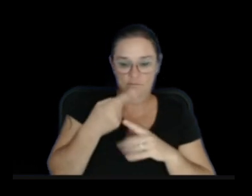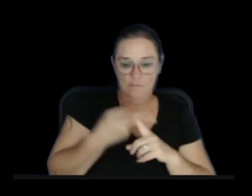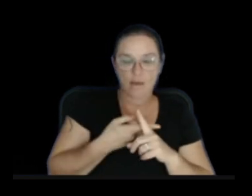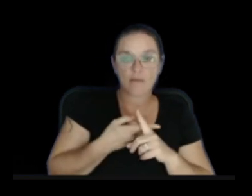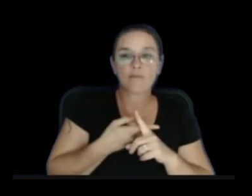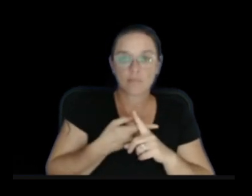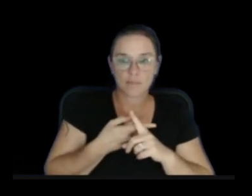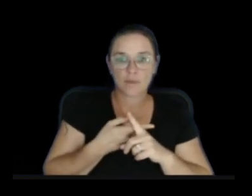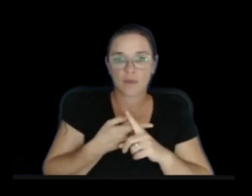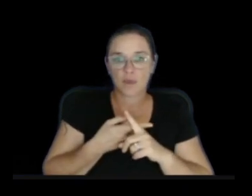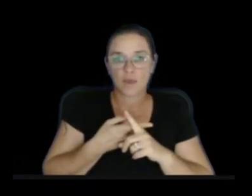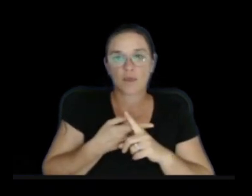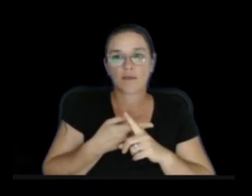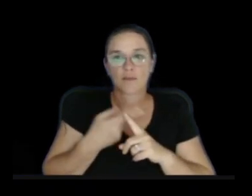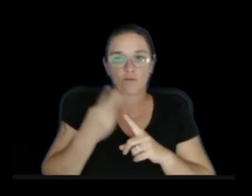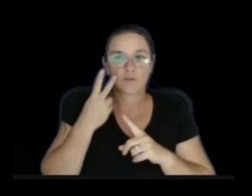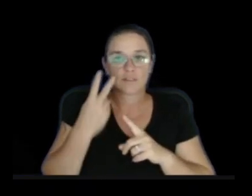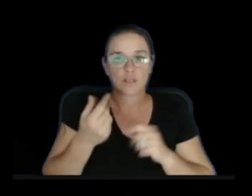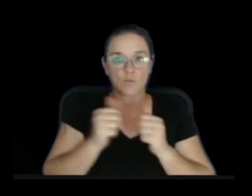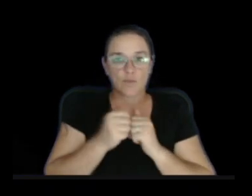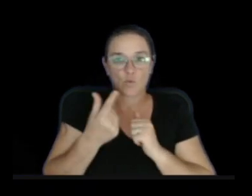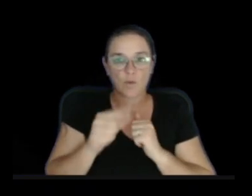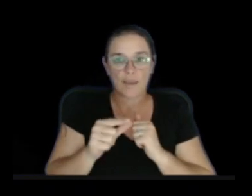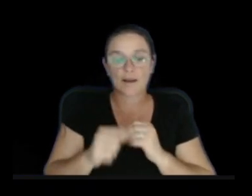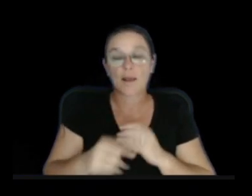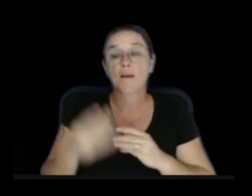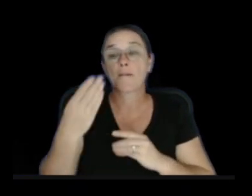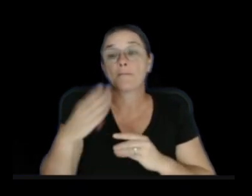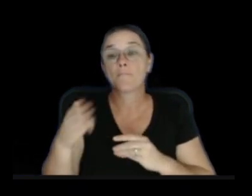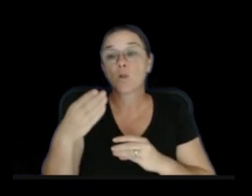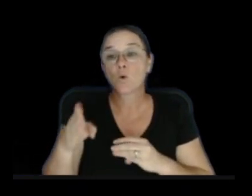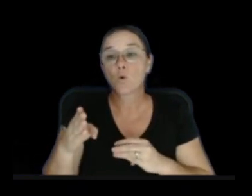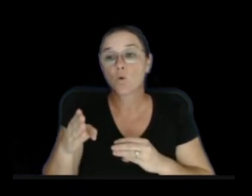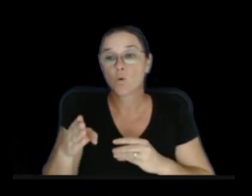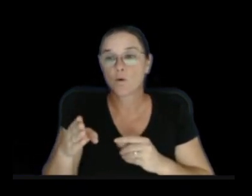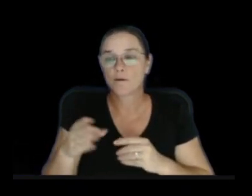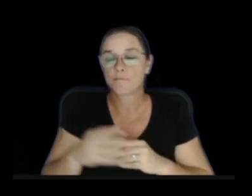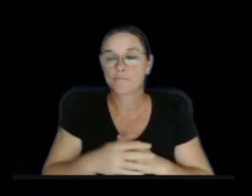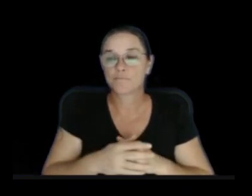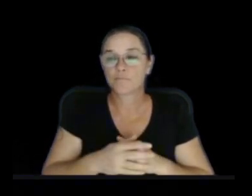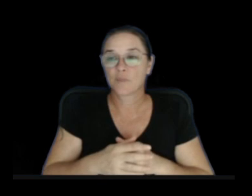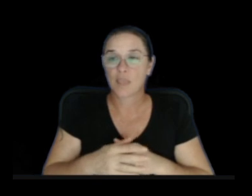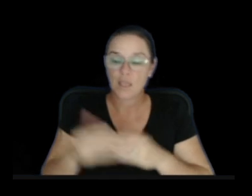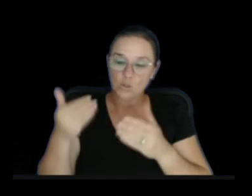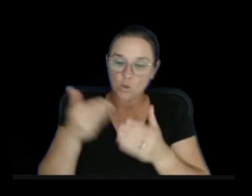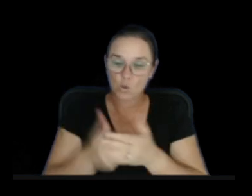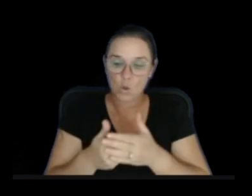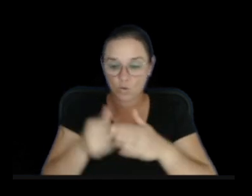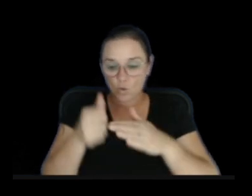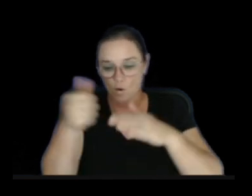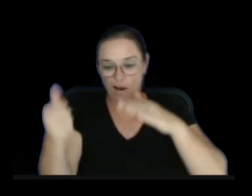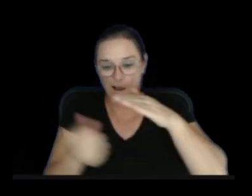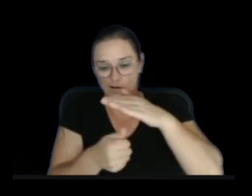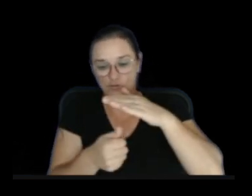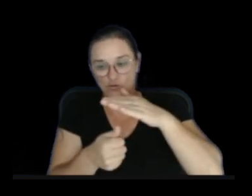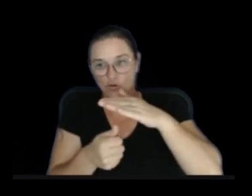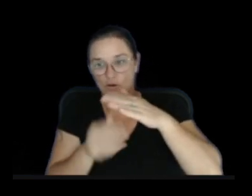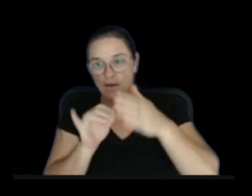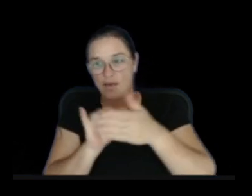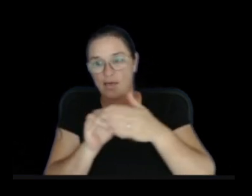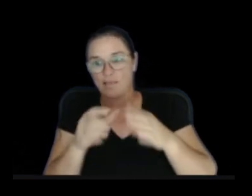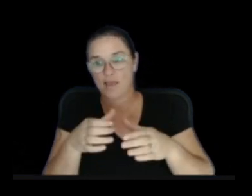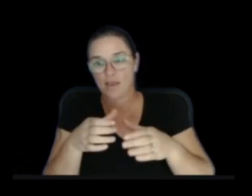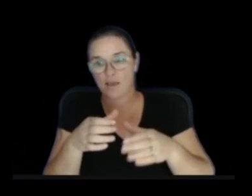image. The blue line, which points straight to the rift area near the crater, beneath the crater, is showing a